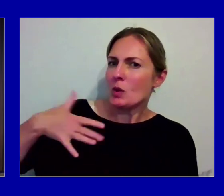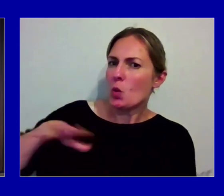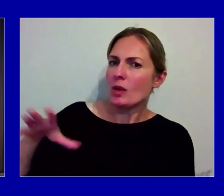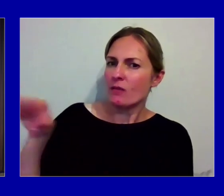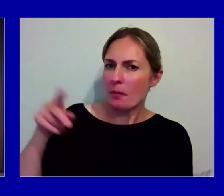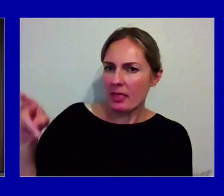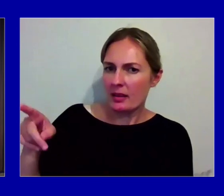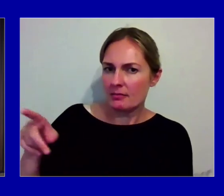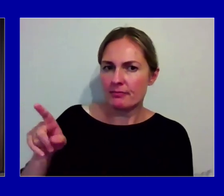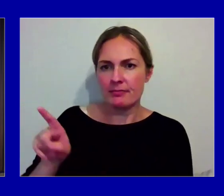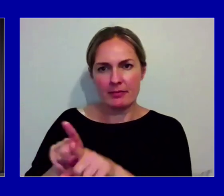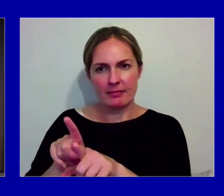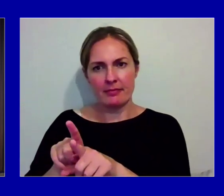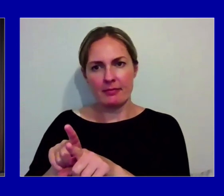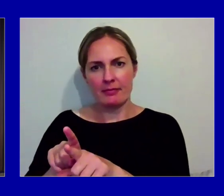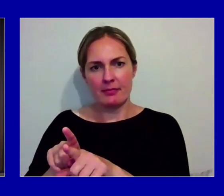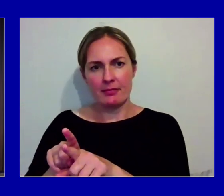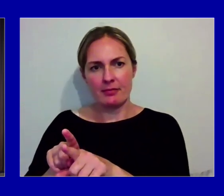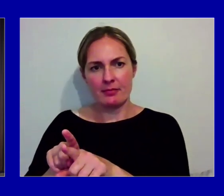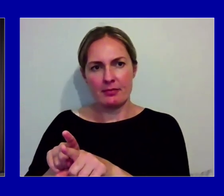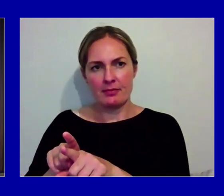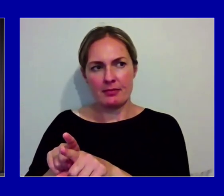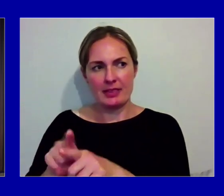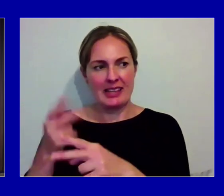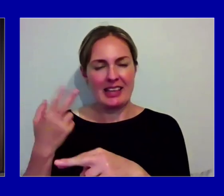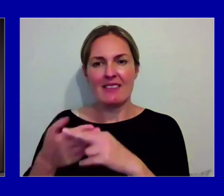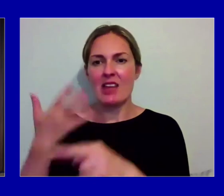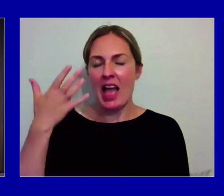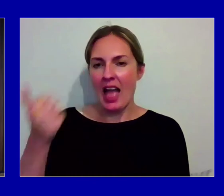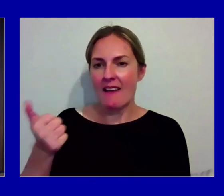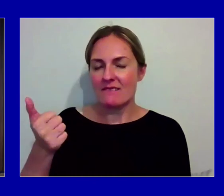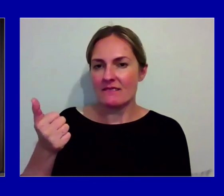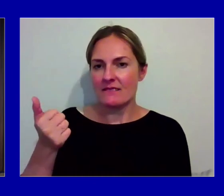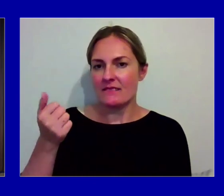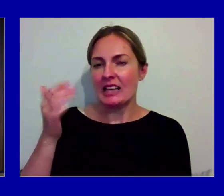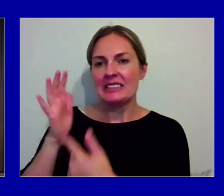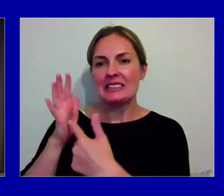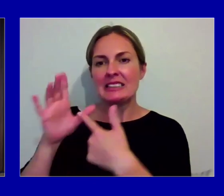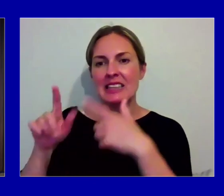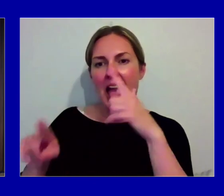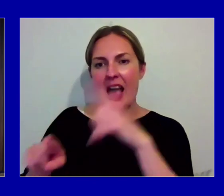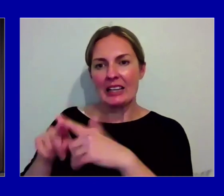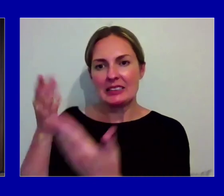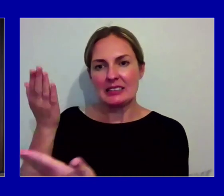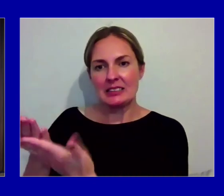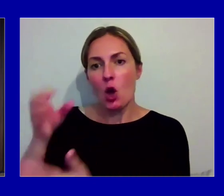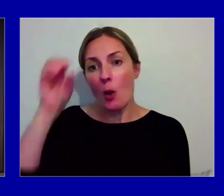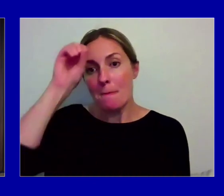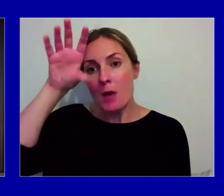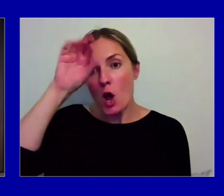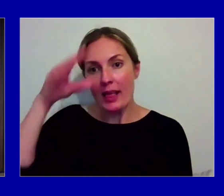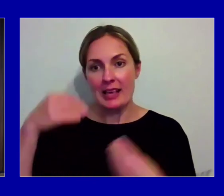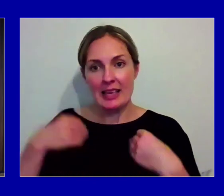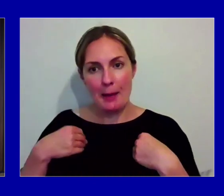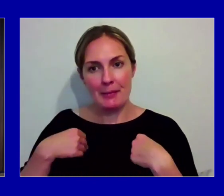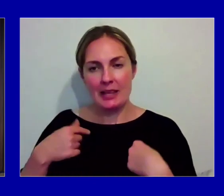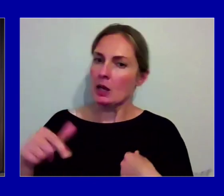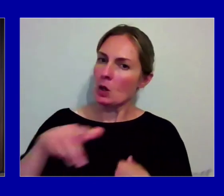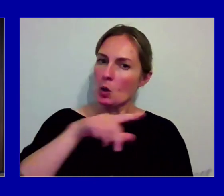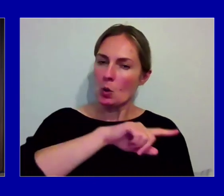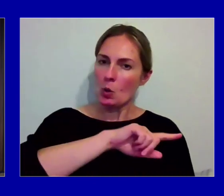is put forward that we support it. We don't allow it to become a Mickey Mouse argument. It's about country. That